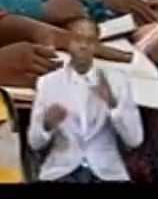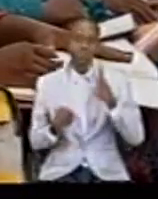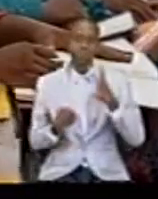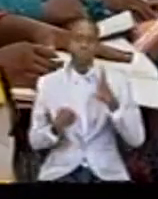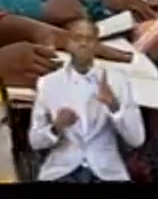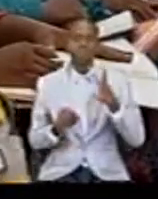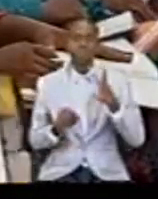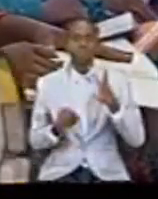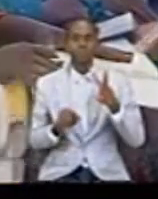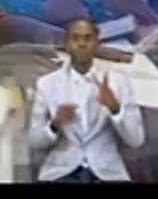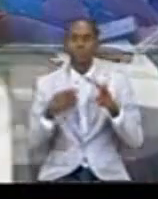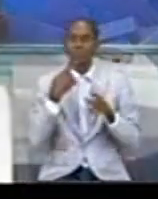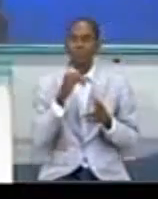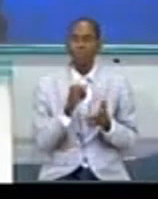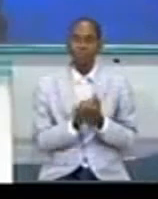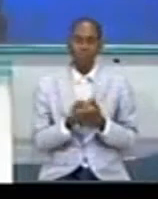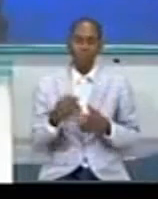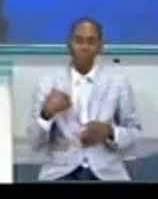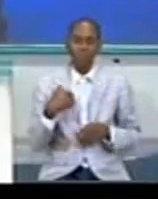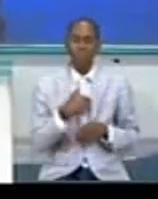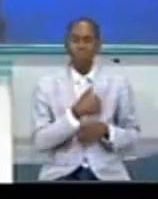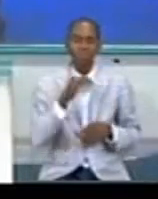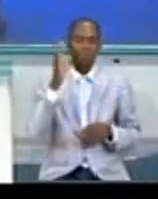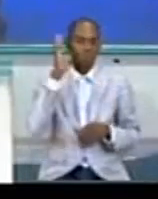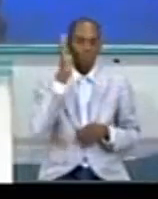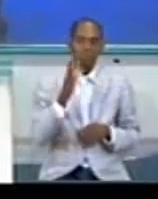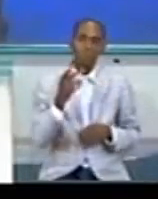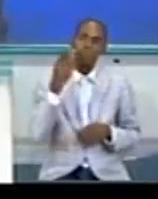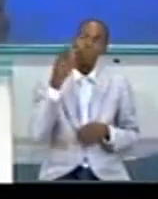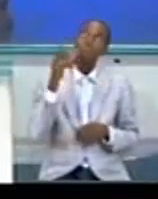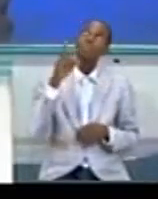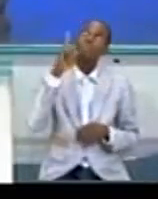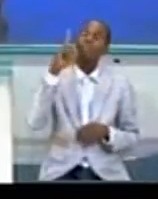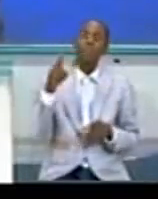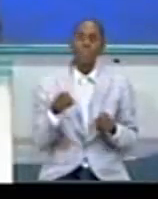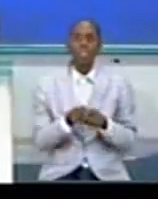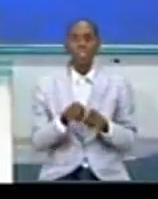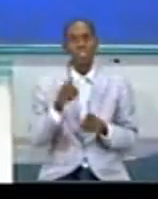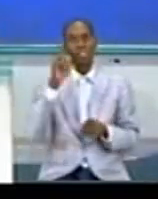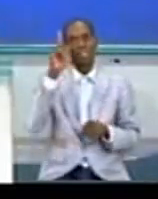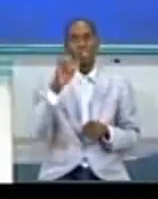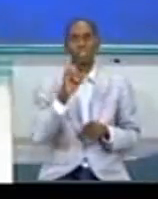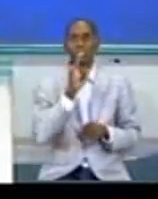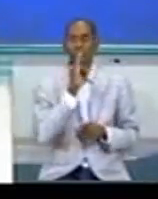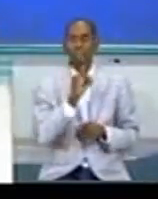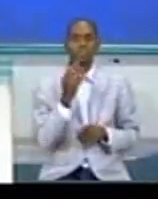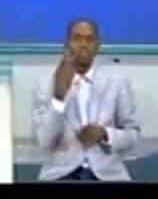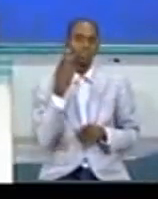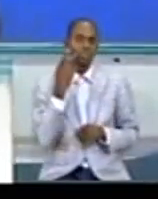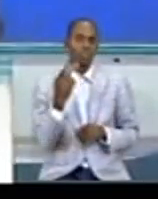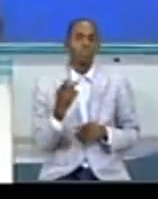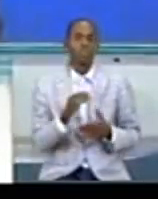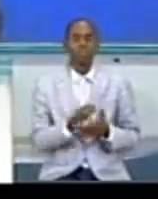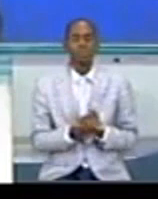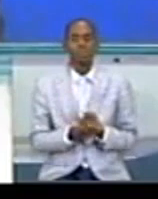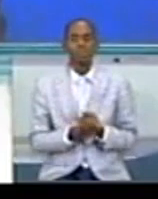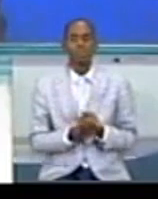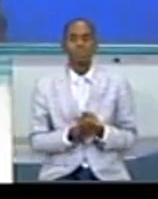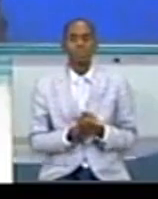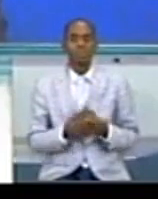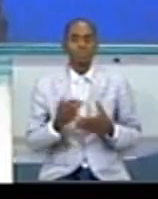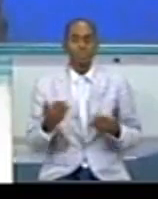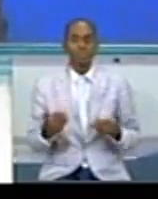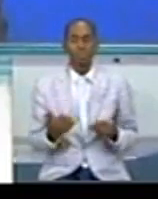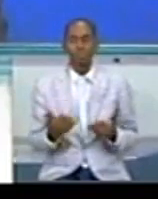said, we shall see him as he is. You see, you have believed in Christ over here now on